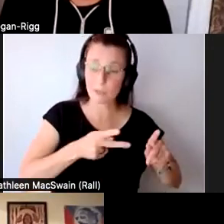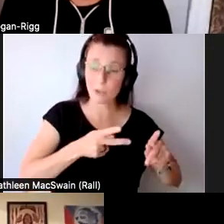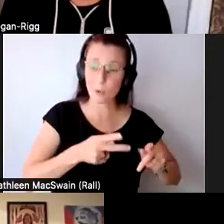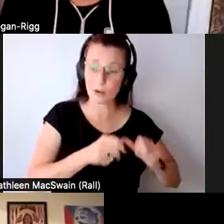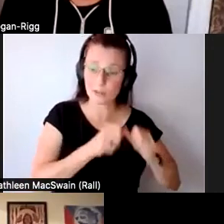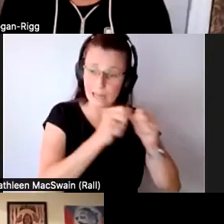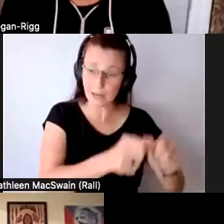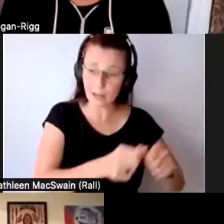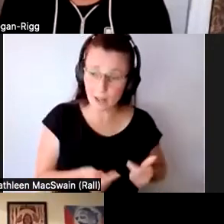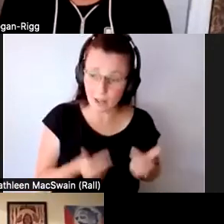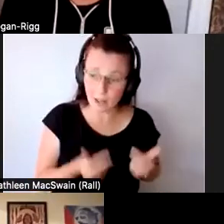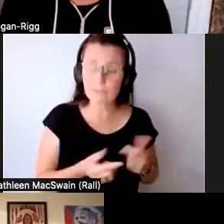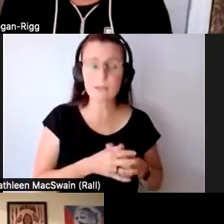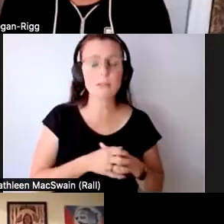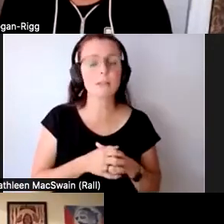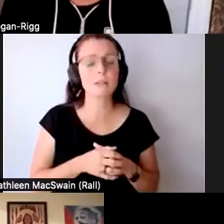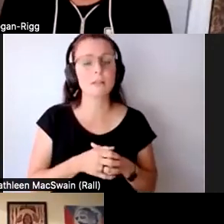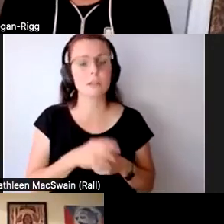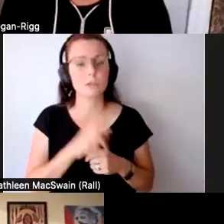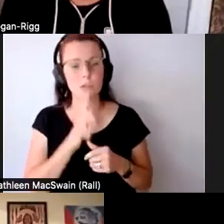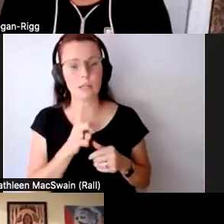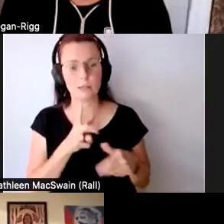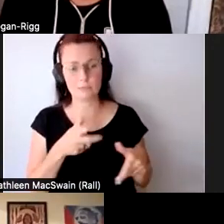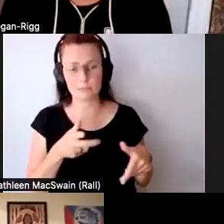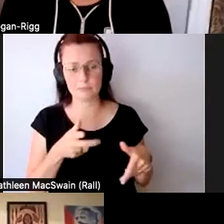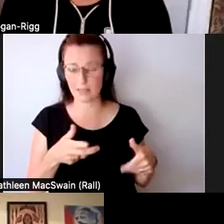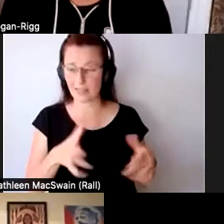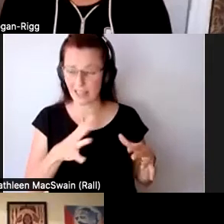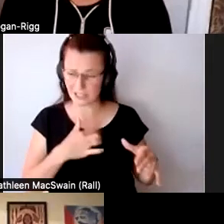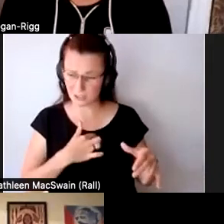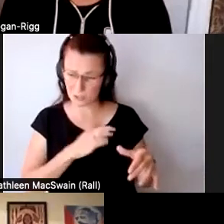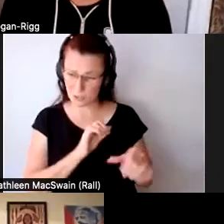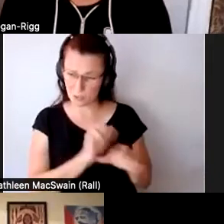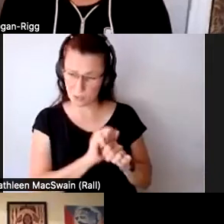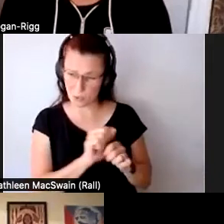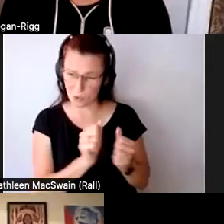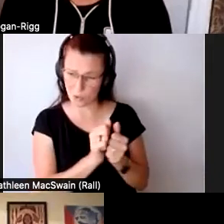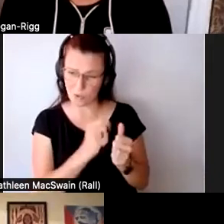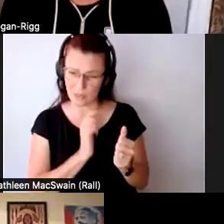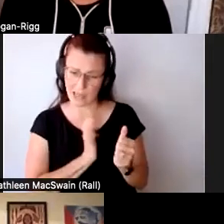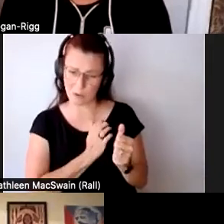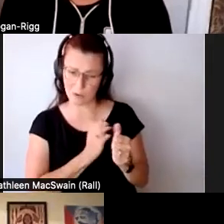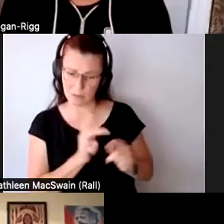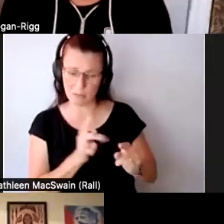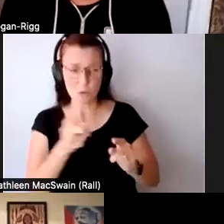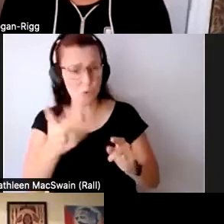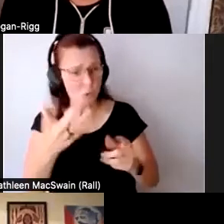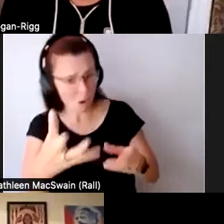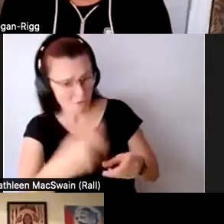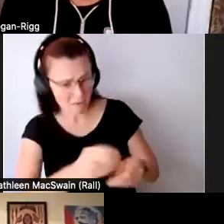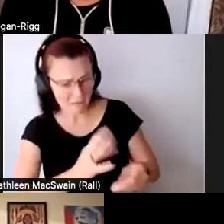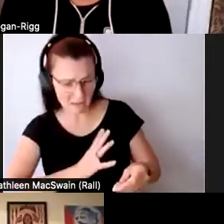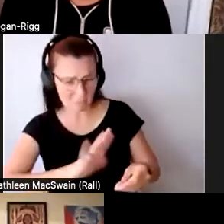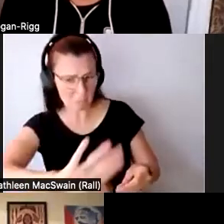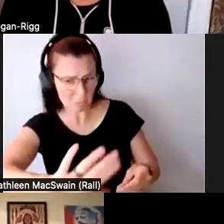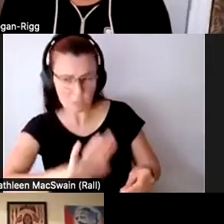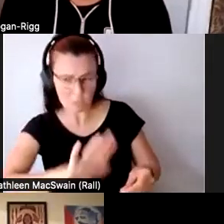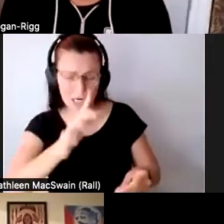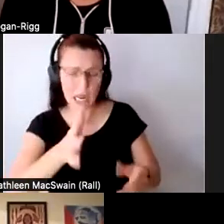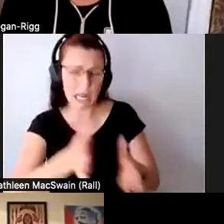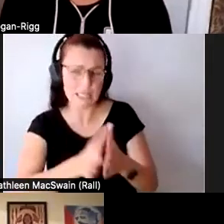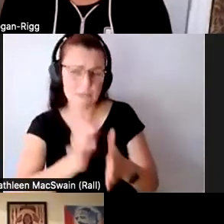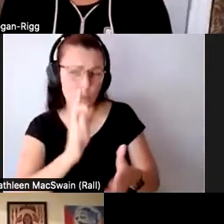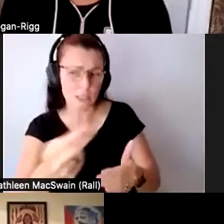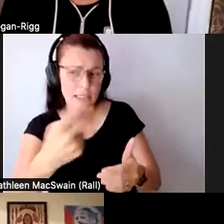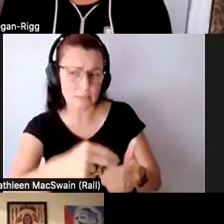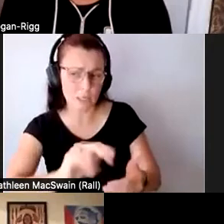before, allow us to love on our people. If you don't want to love them and participate, that's fine. Allow us to. We're not asking for your participation. We're